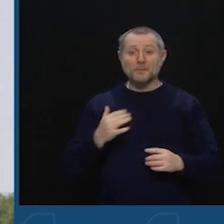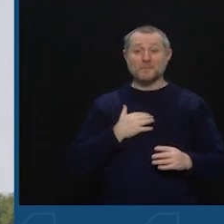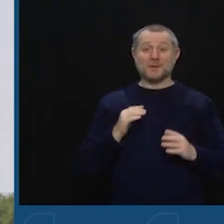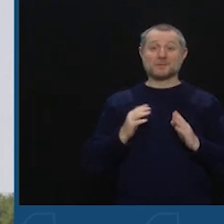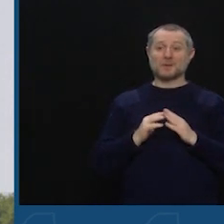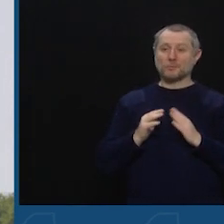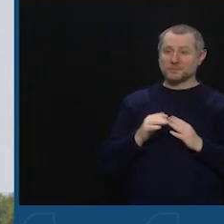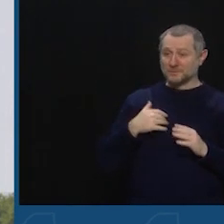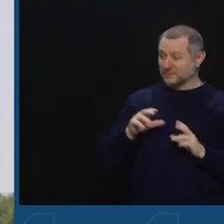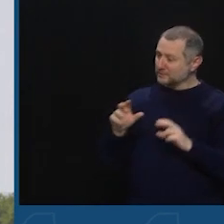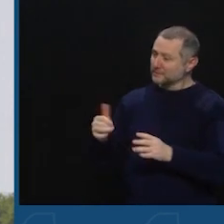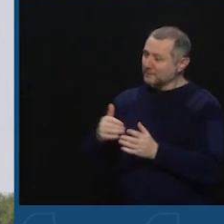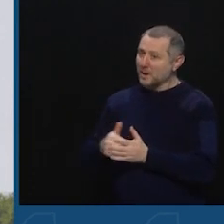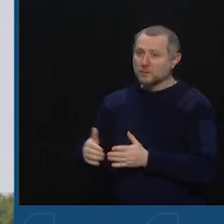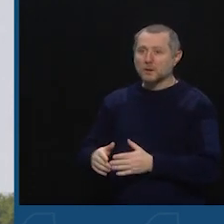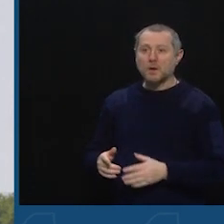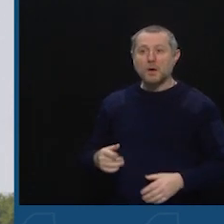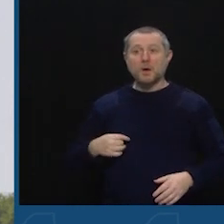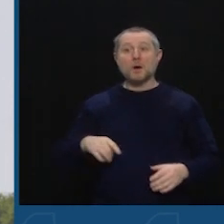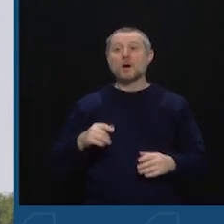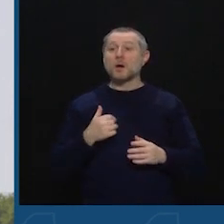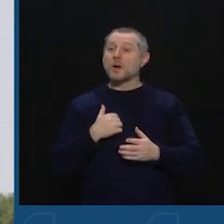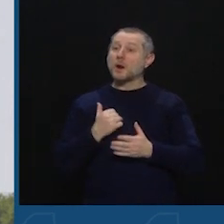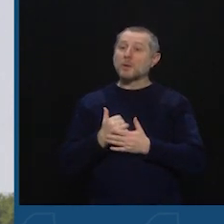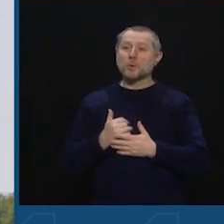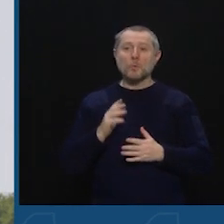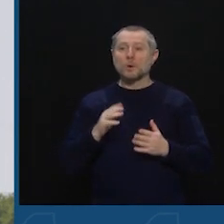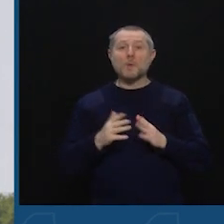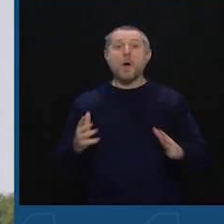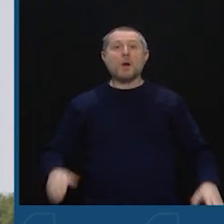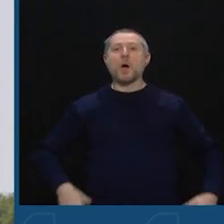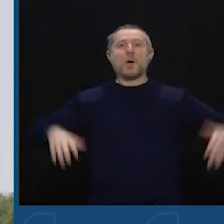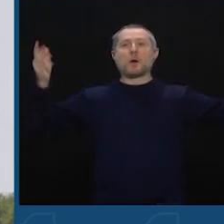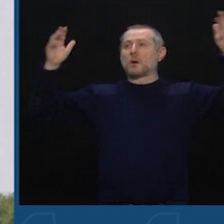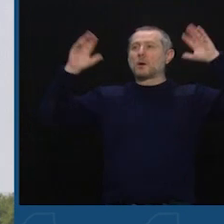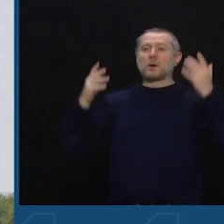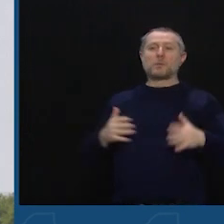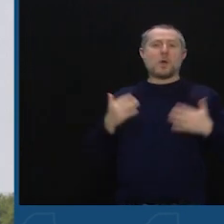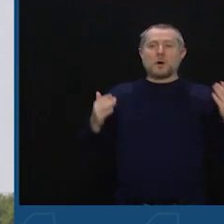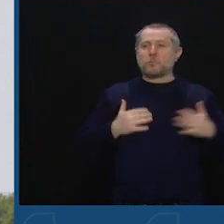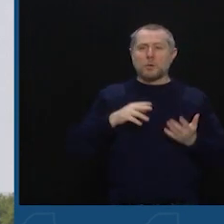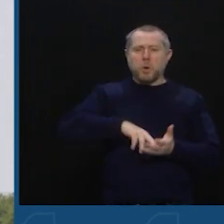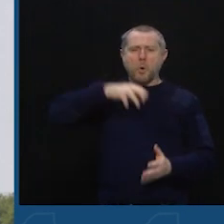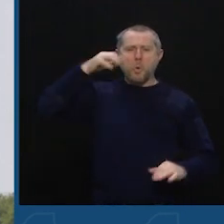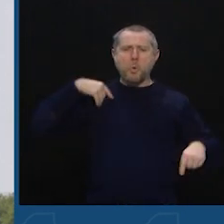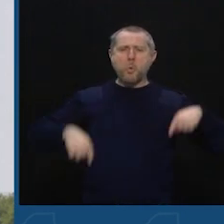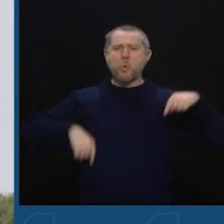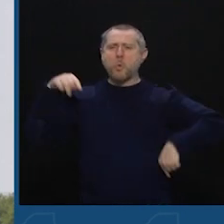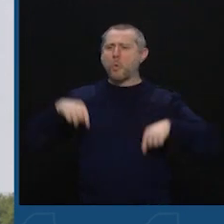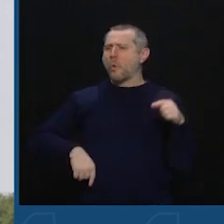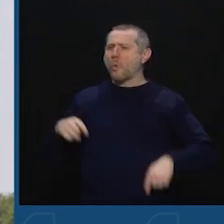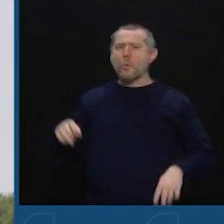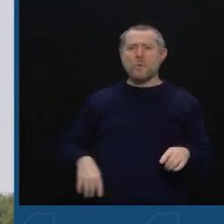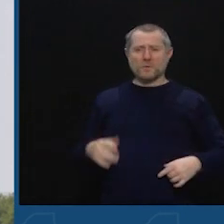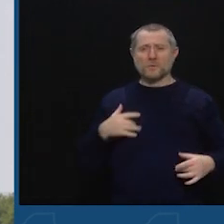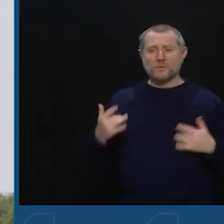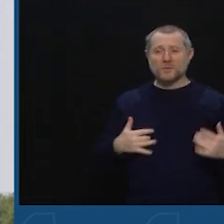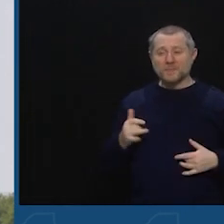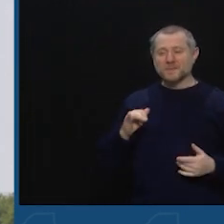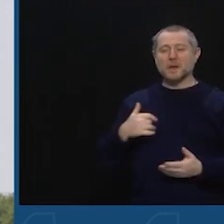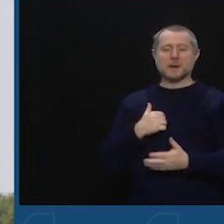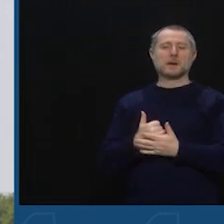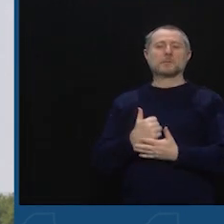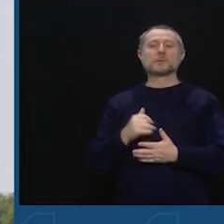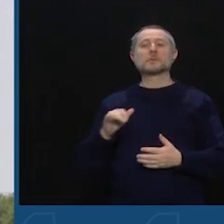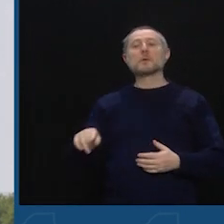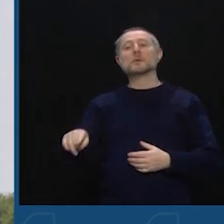million to reimagine your downtown, I would have fallen off the chair. I mean, it's extraordinary what this can do to a downtown and the psychology of the